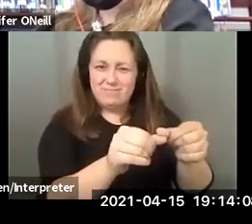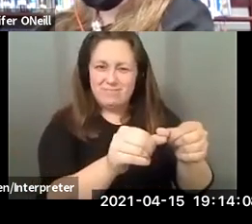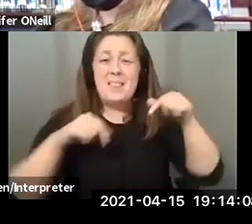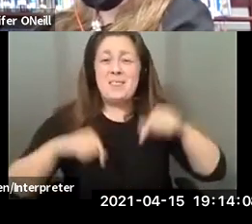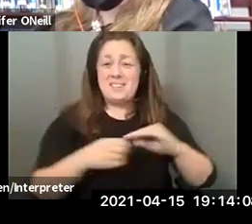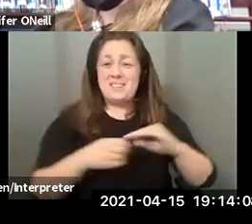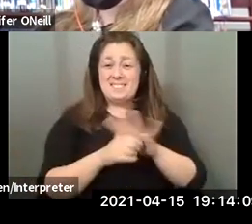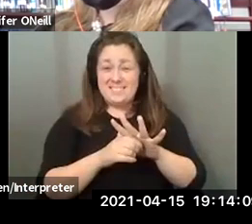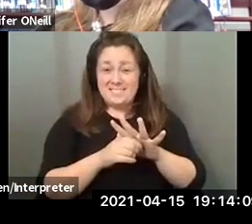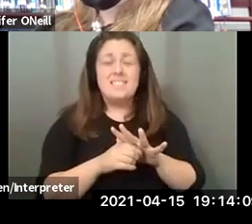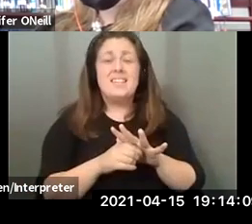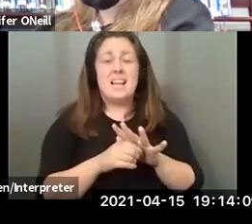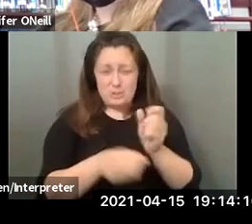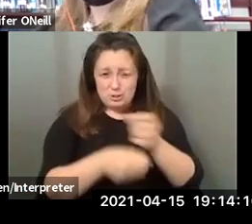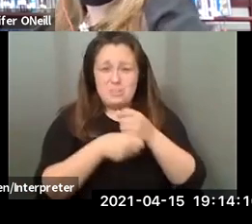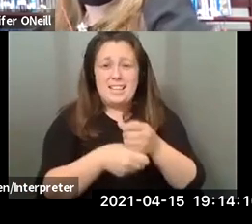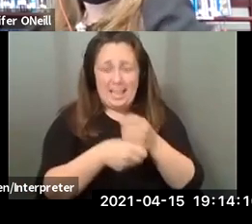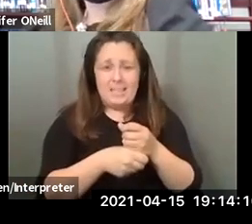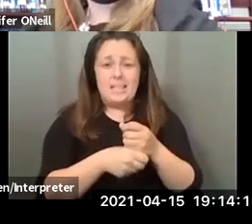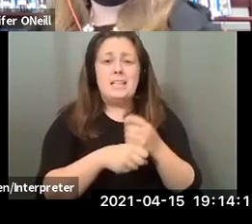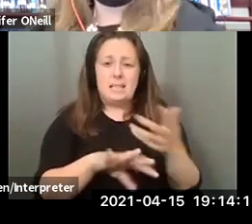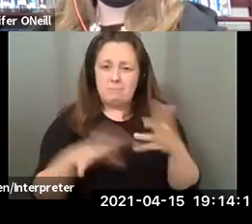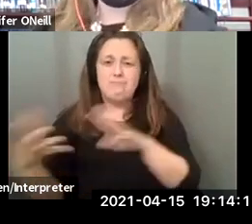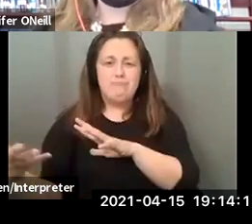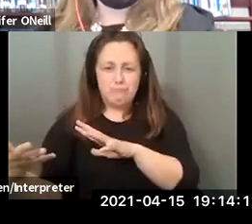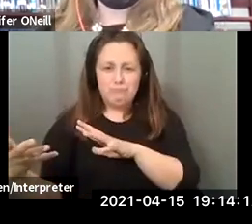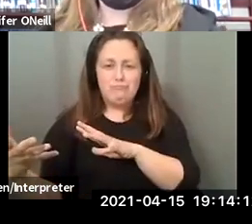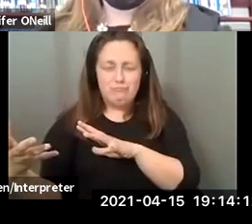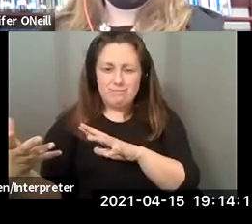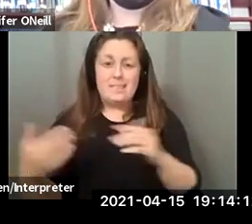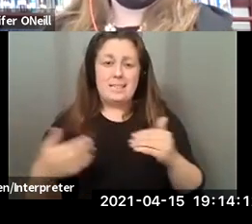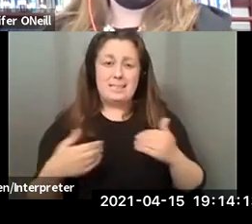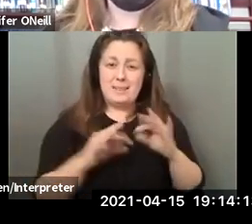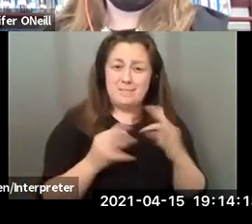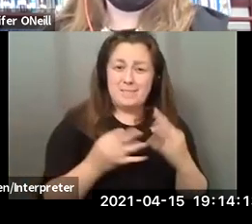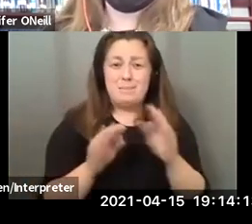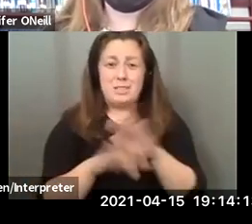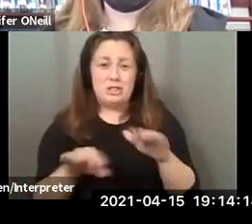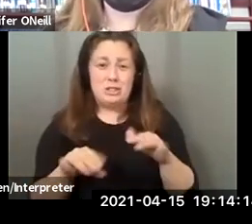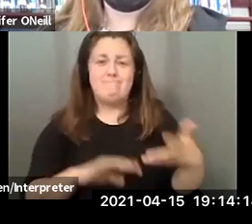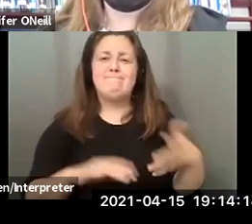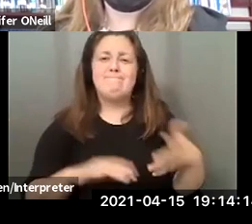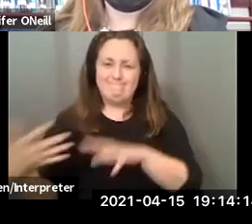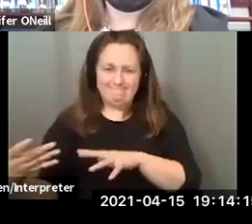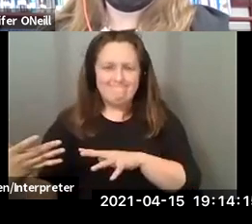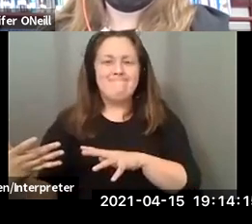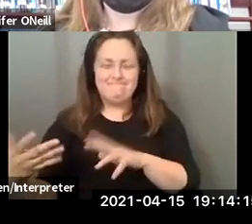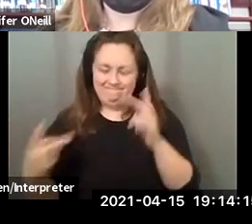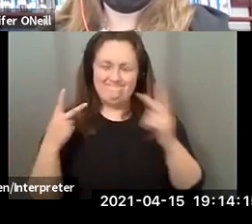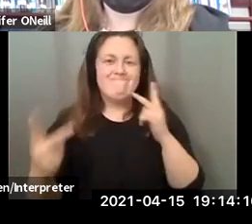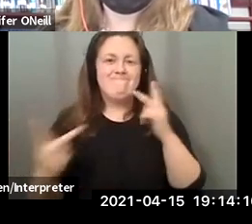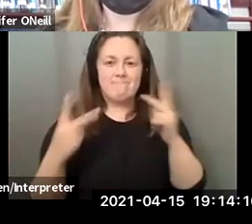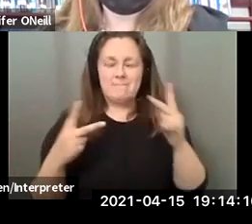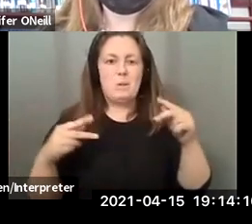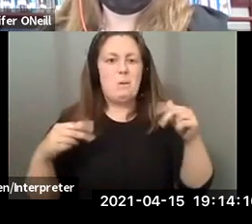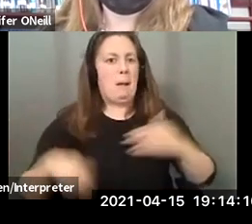created a lot of chaos in the lives of young children and families. So I'm really happy that we have the foundation already in place, that this